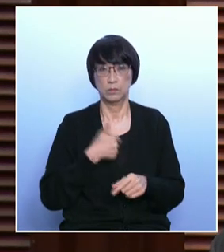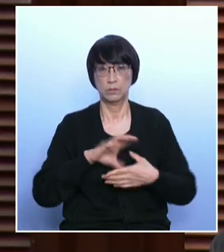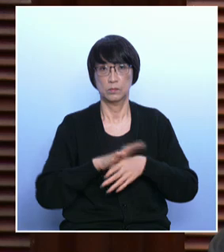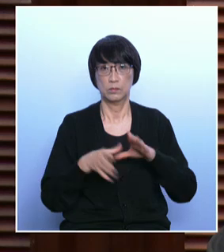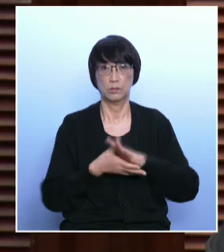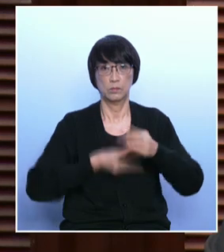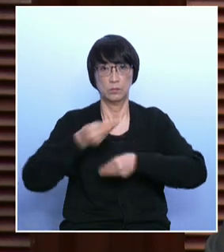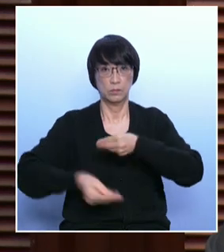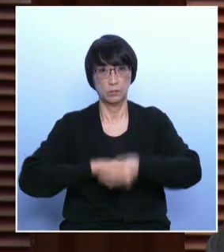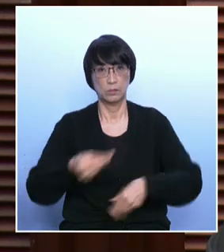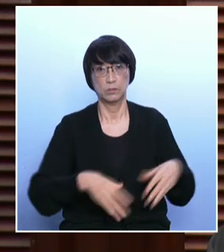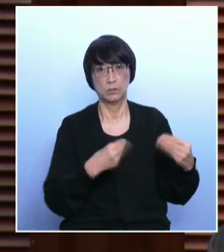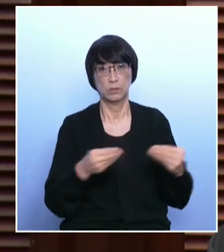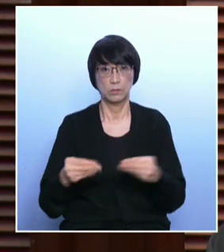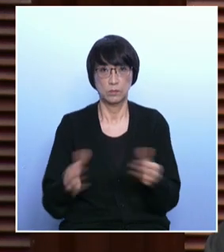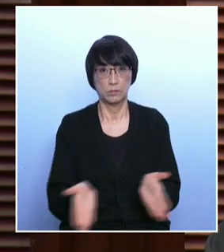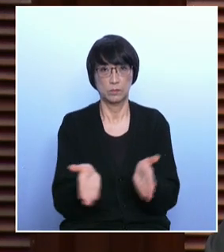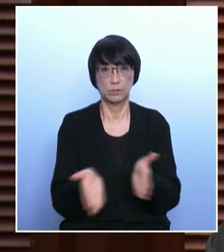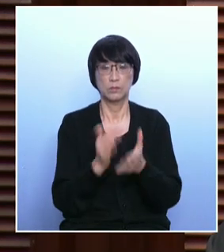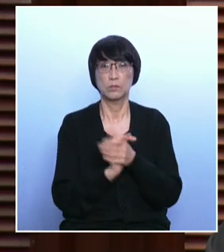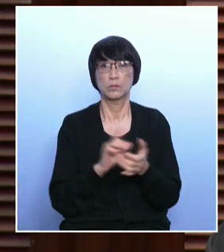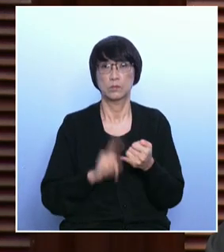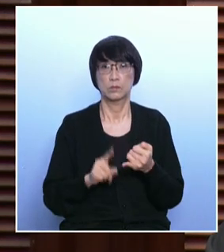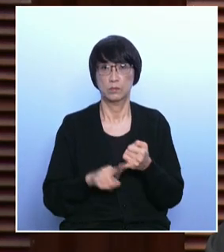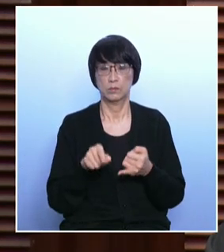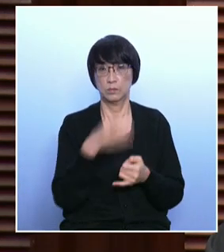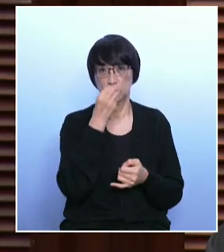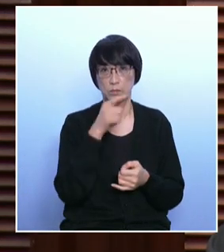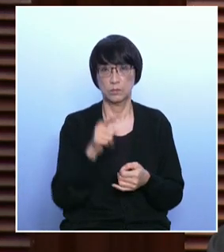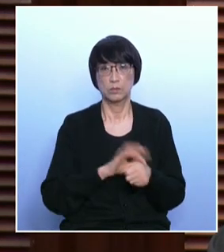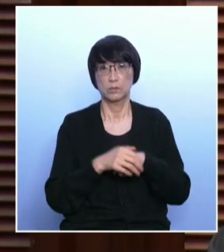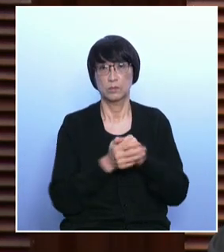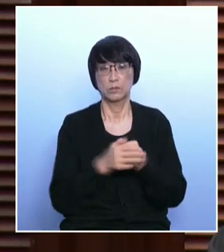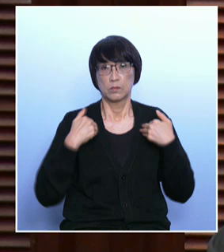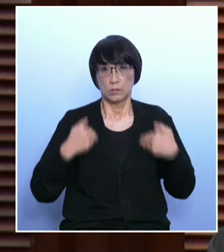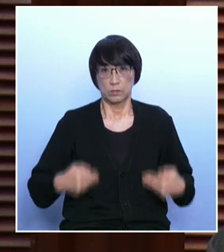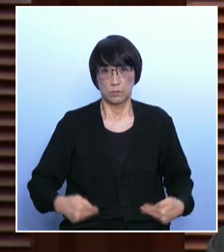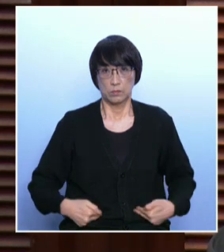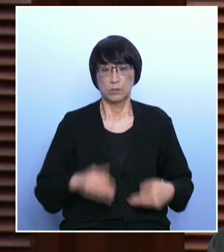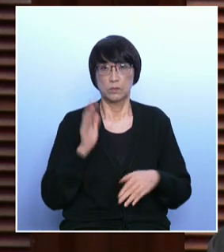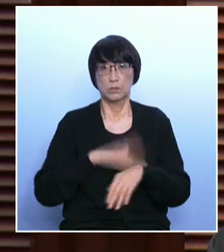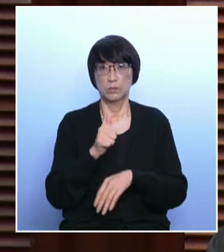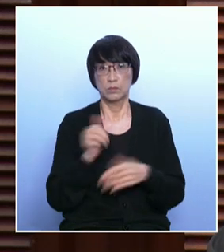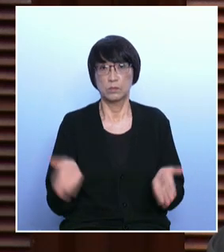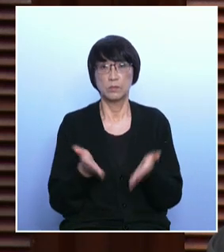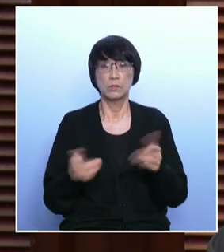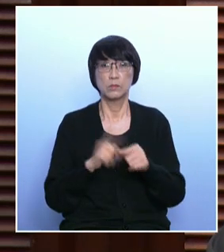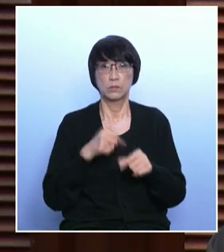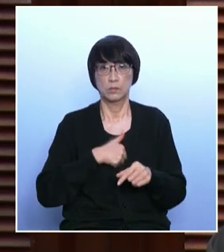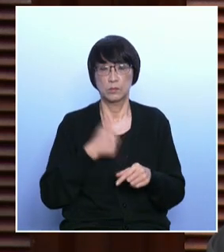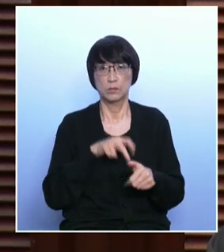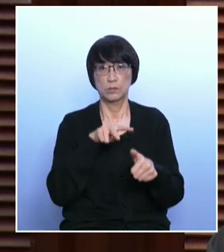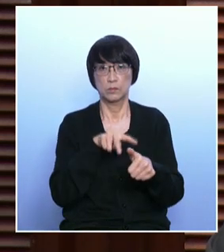explore the overseas markets. fostering cultural inheritance, education, and promotion of